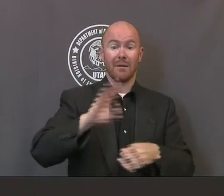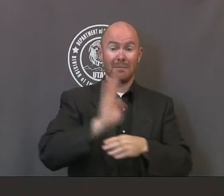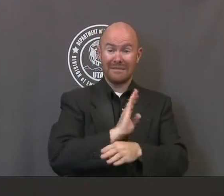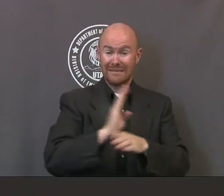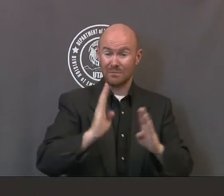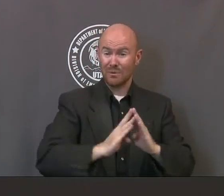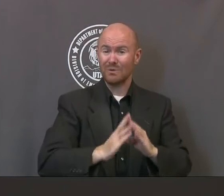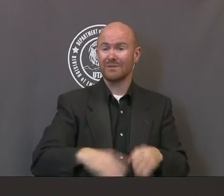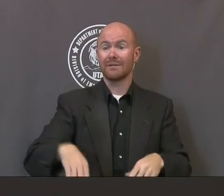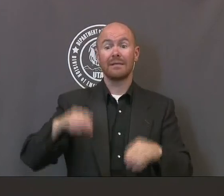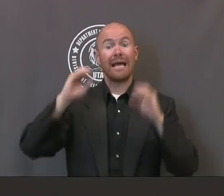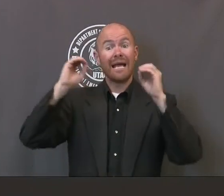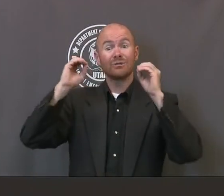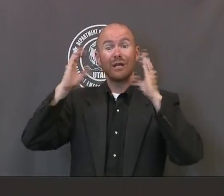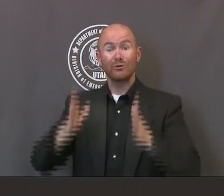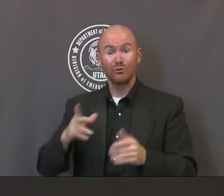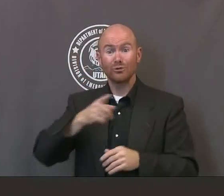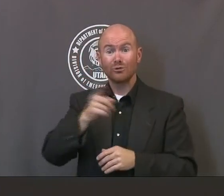education,